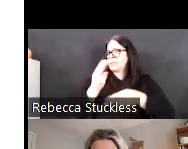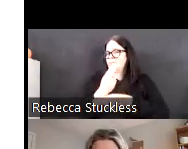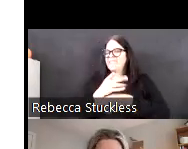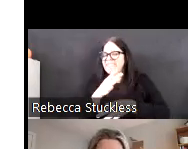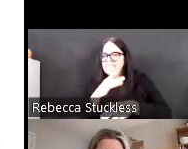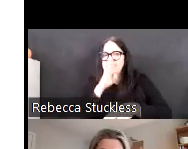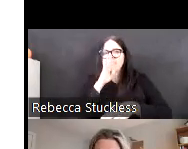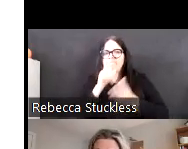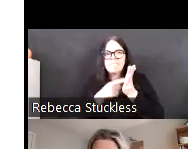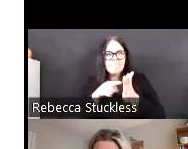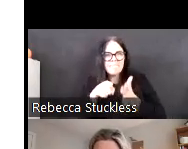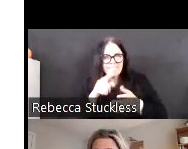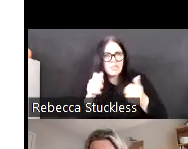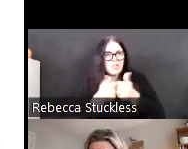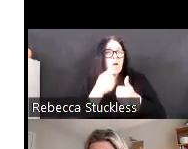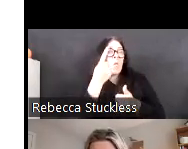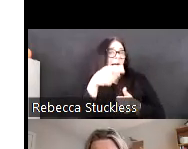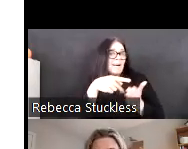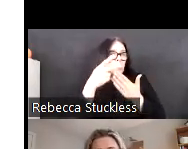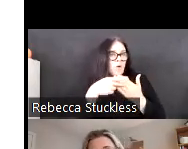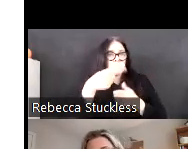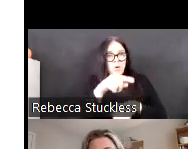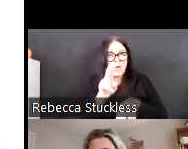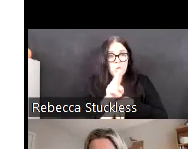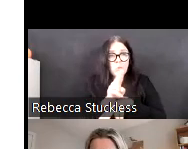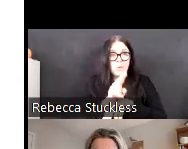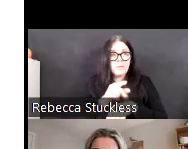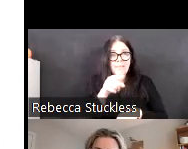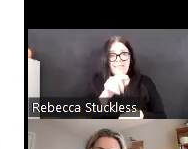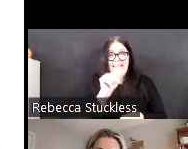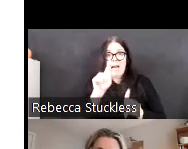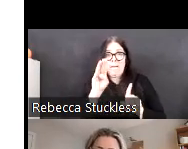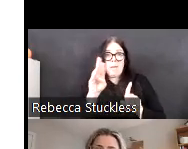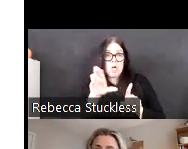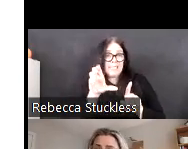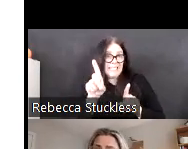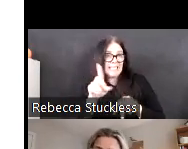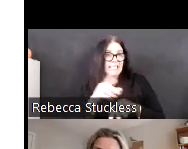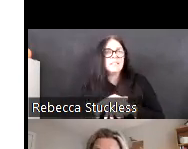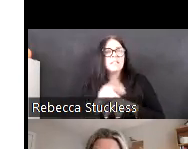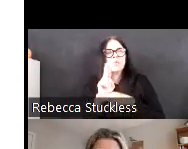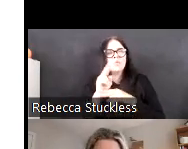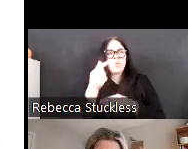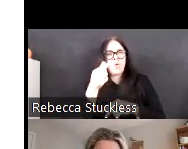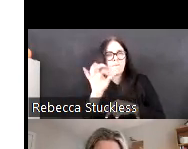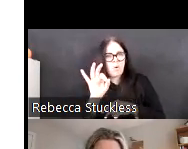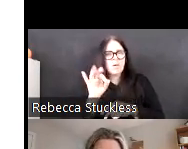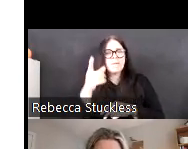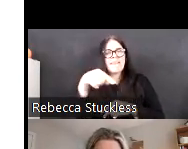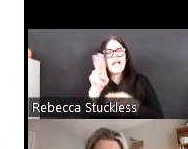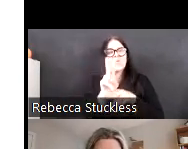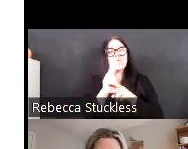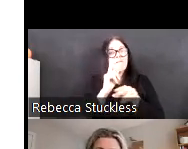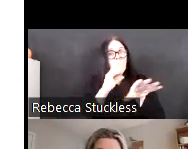example here is actually a program we worked with at Bob Ramble. We started using Google Forms, and they were using those for exit surveys with